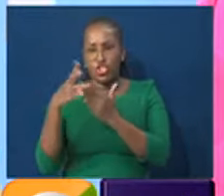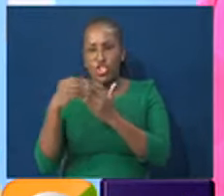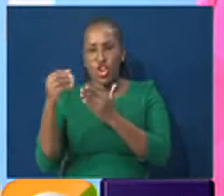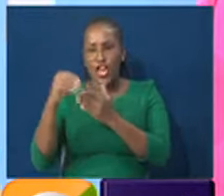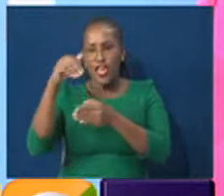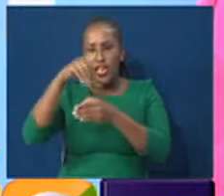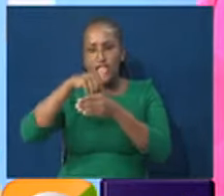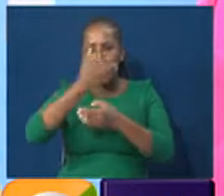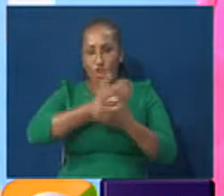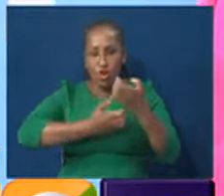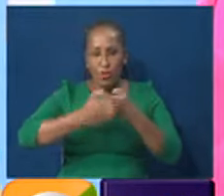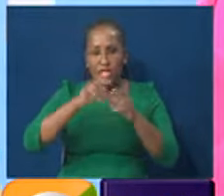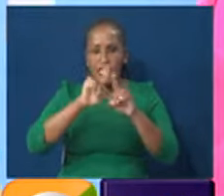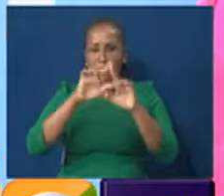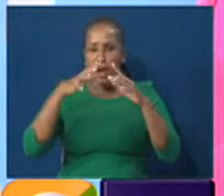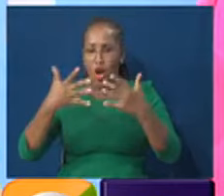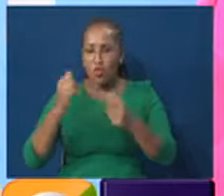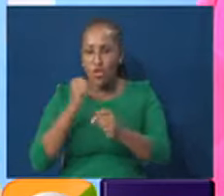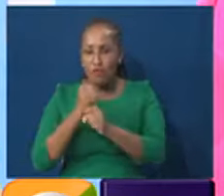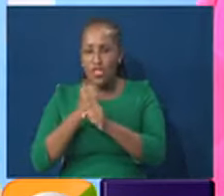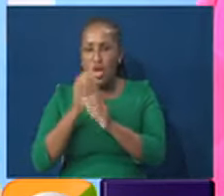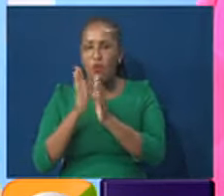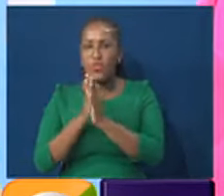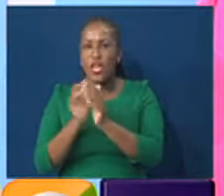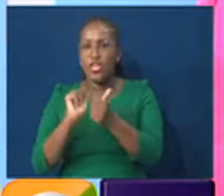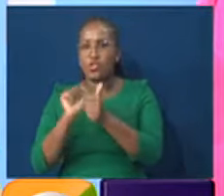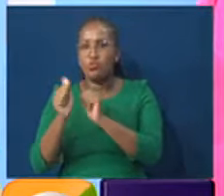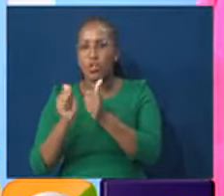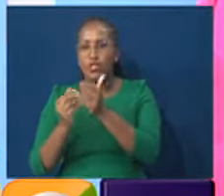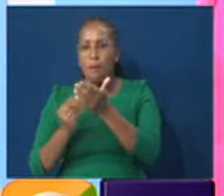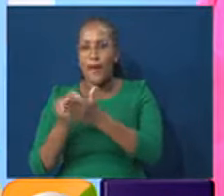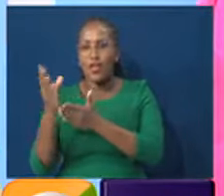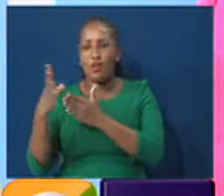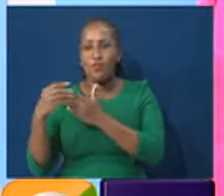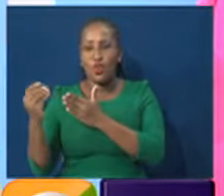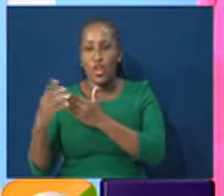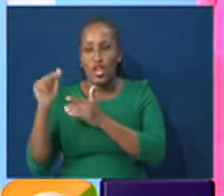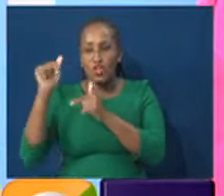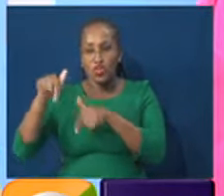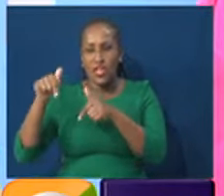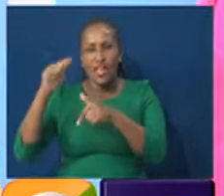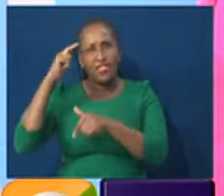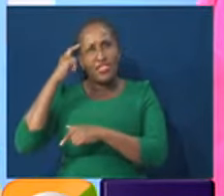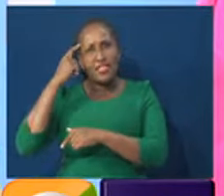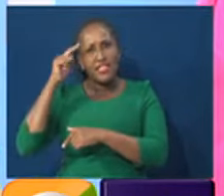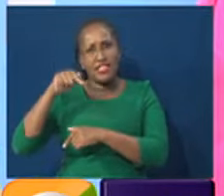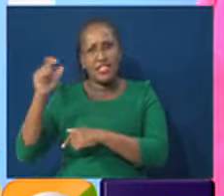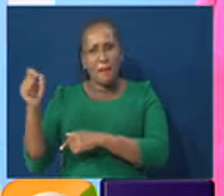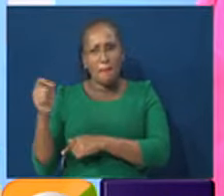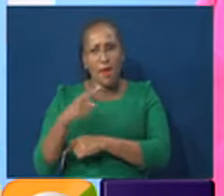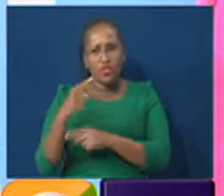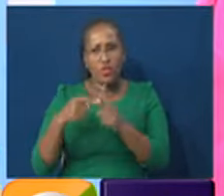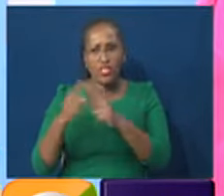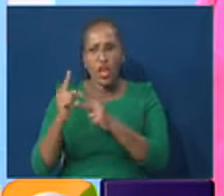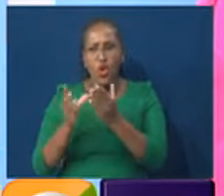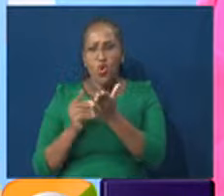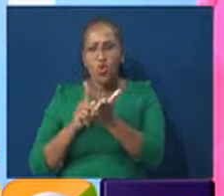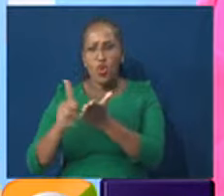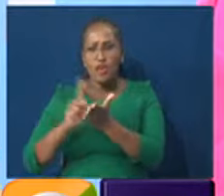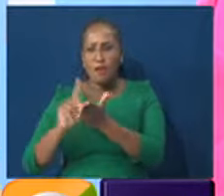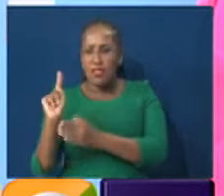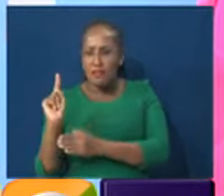in a haste, the way we were doing spot buying of dollars. And today we are buying, I think this is the month that we are starting to pay the first batch